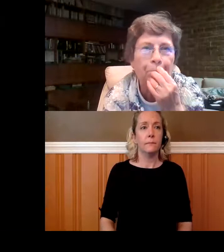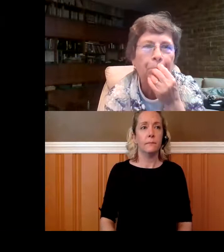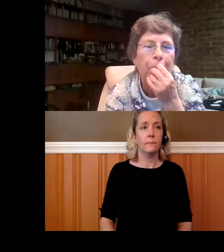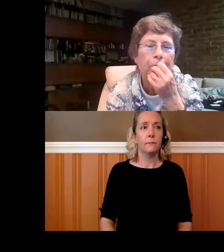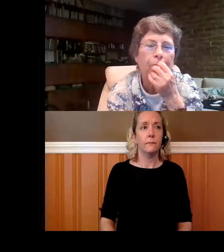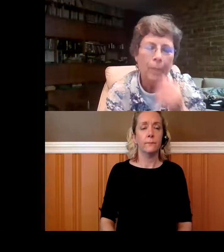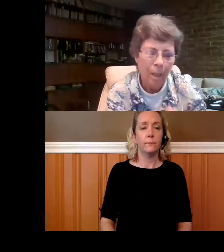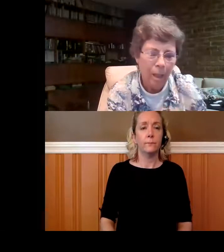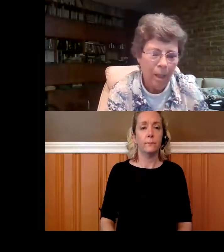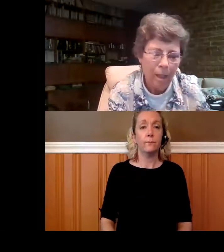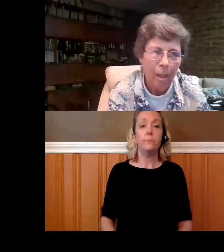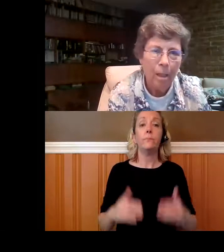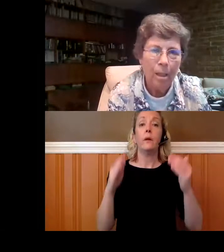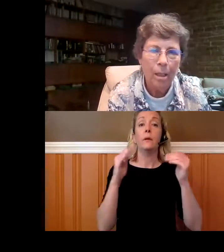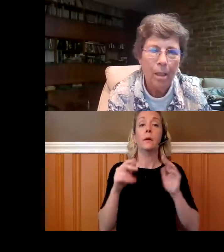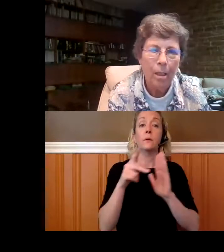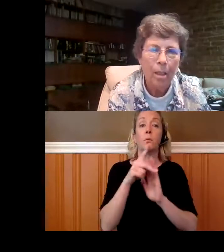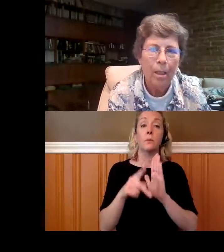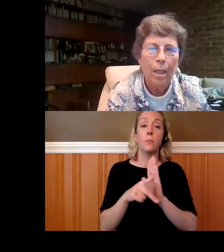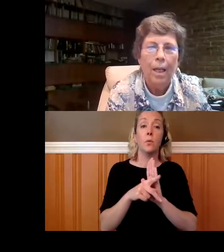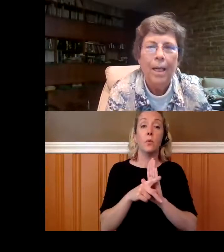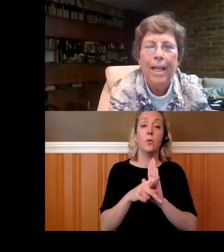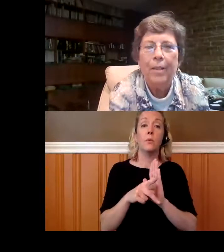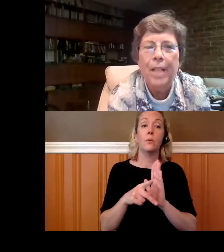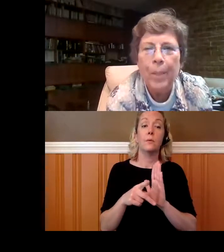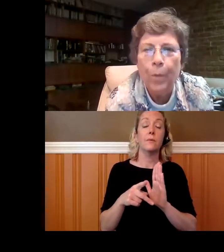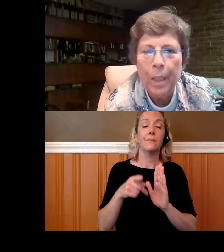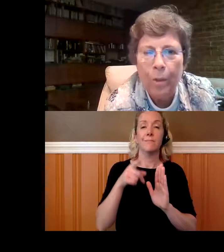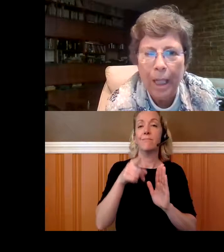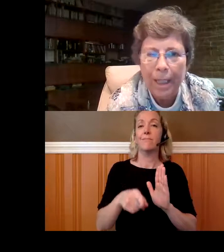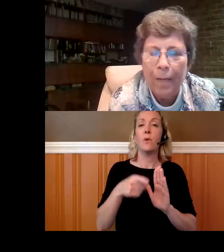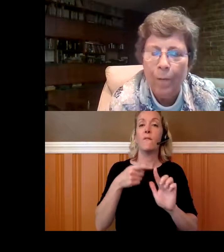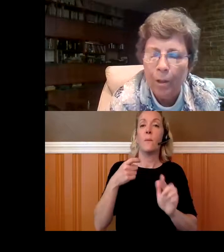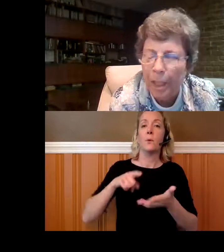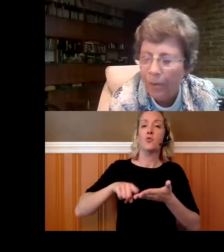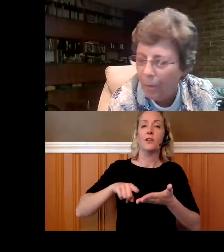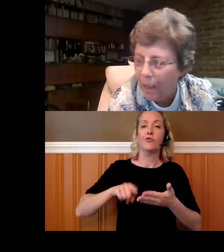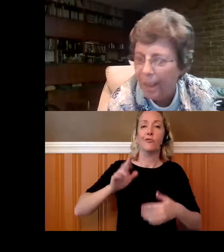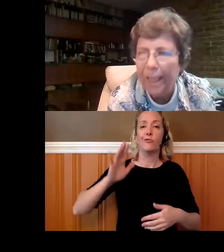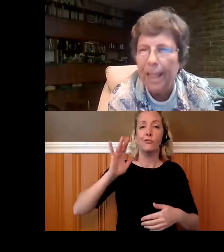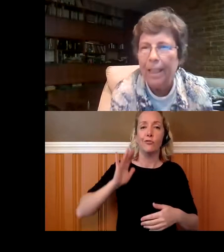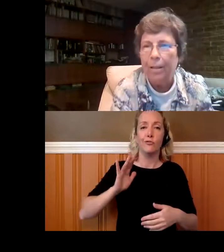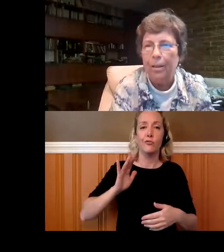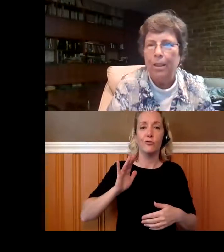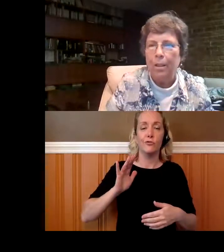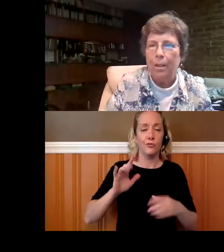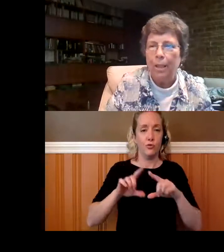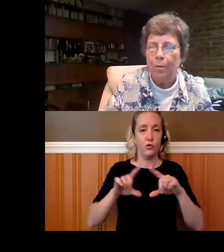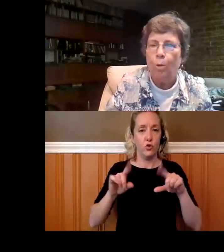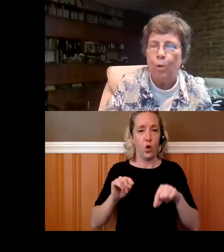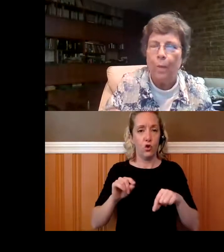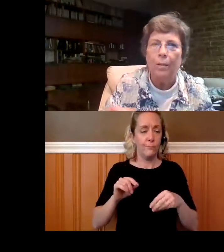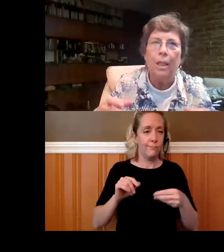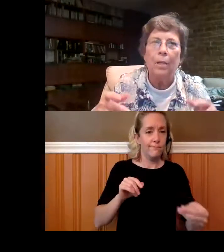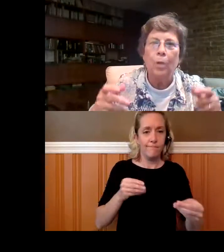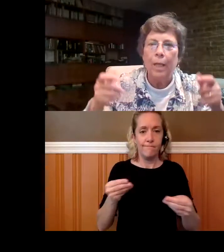Yeah, the next principle is, and we learned this from this study I did that I told you about, where we had people holding different cards up.